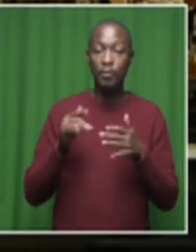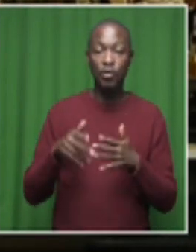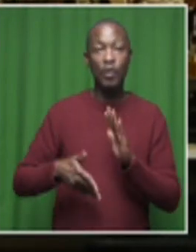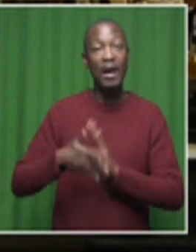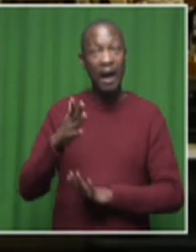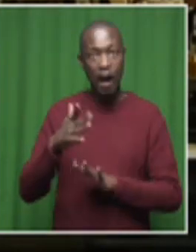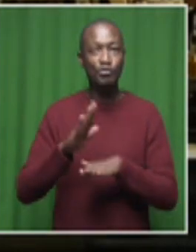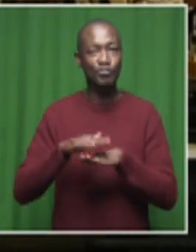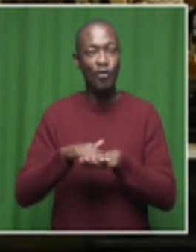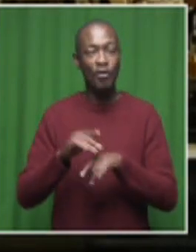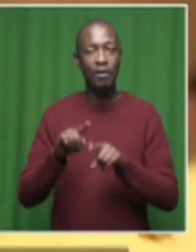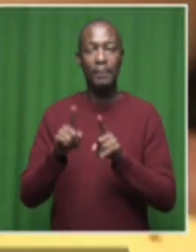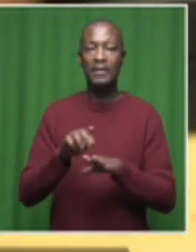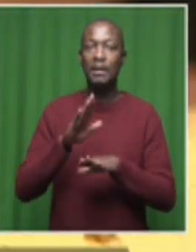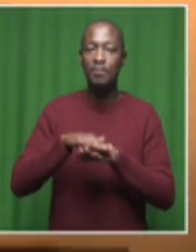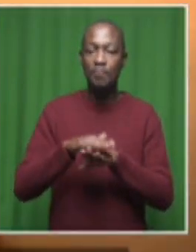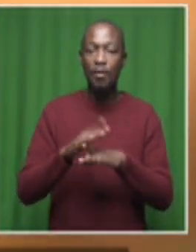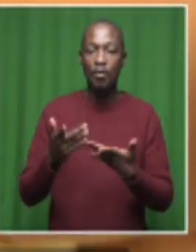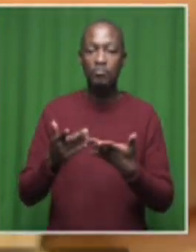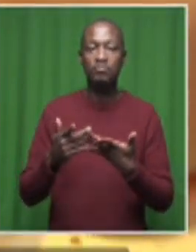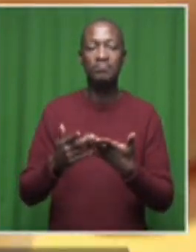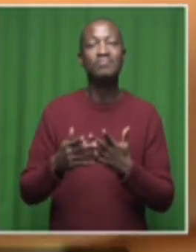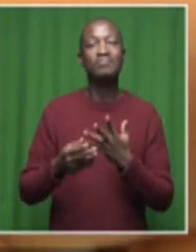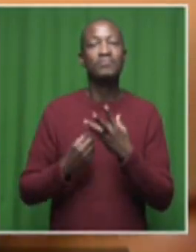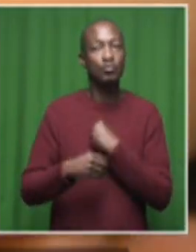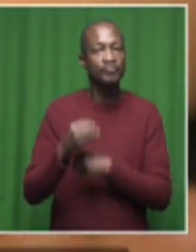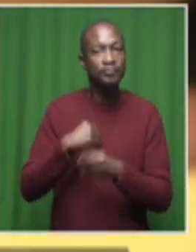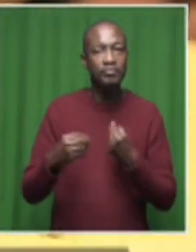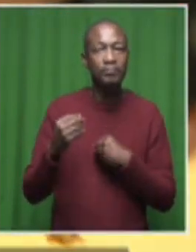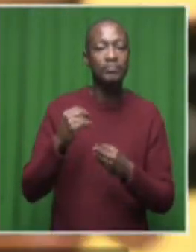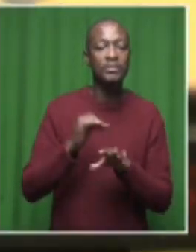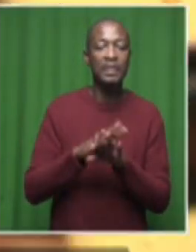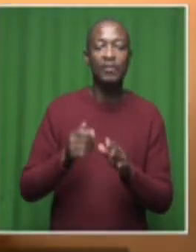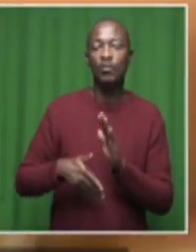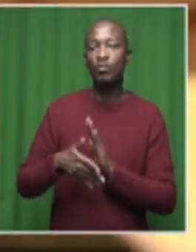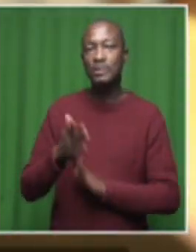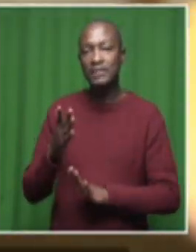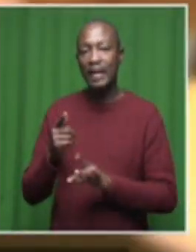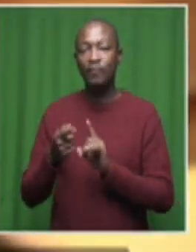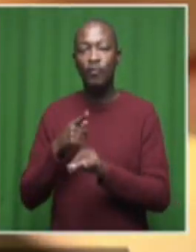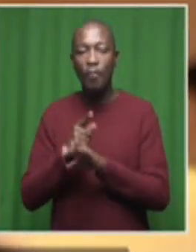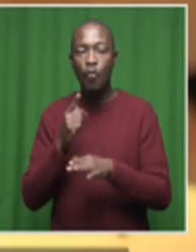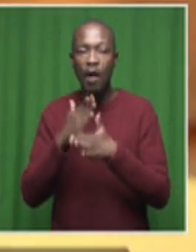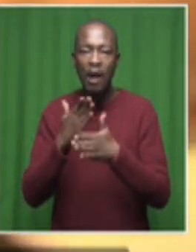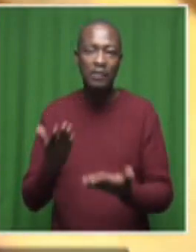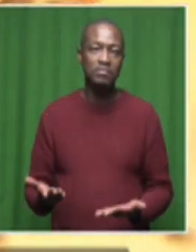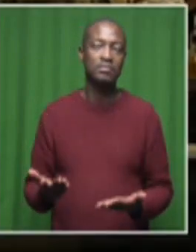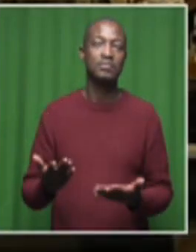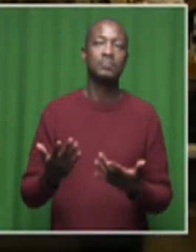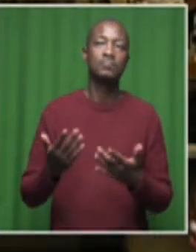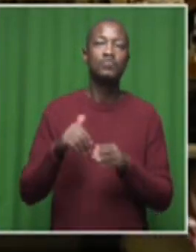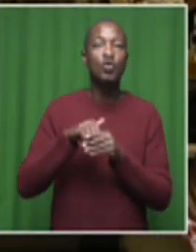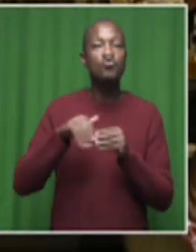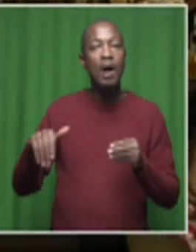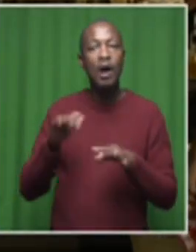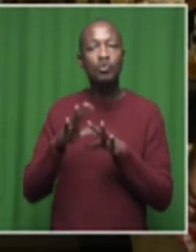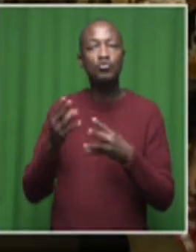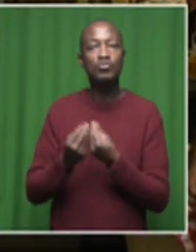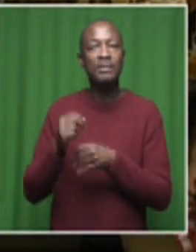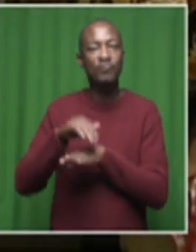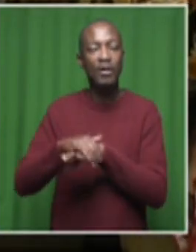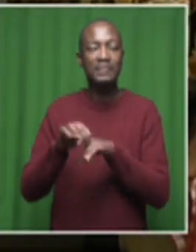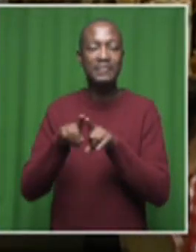right? So there's a bit more of on-the-go consumption. So if you're commuting to or back from work and you're out, with friends